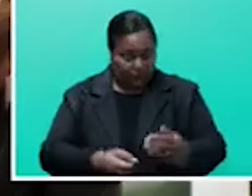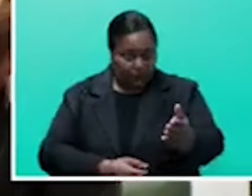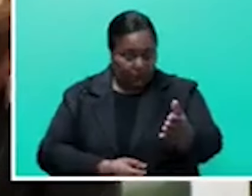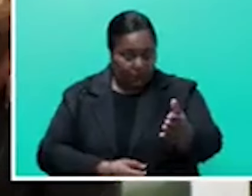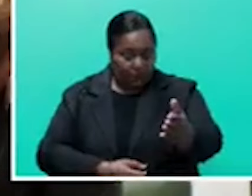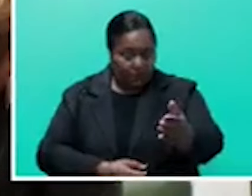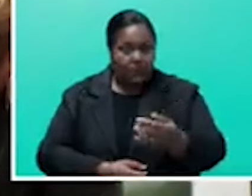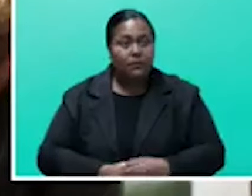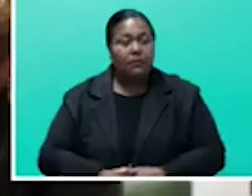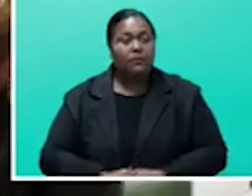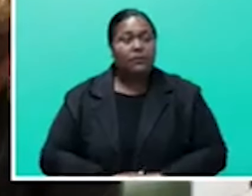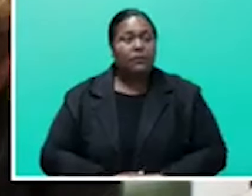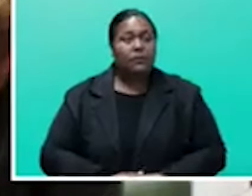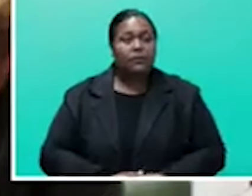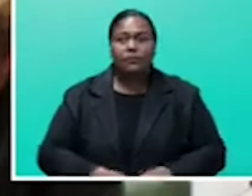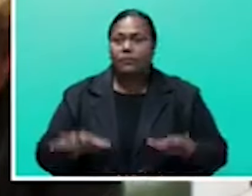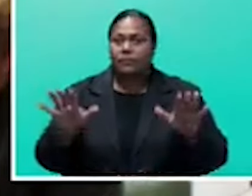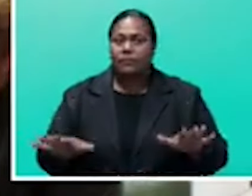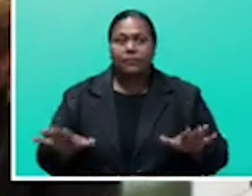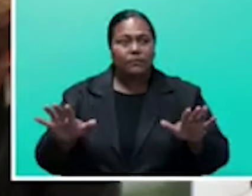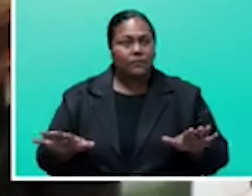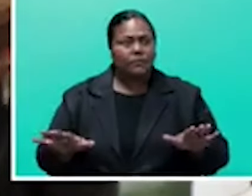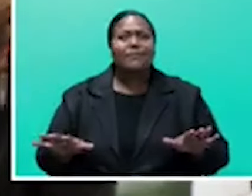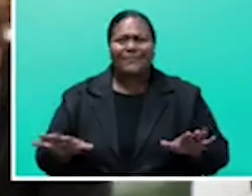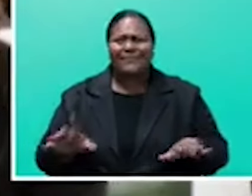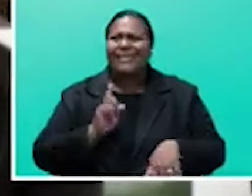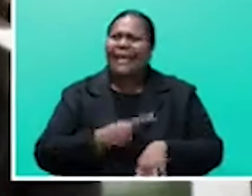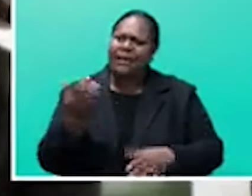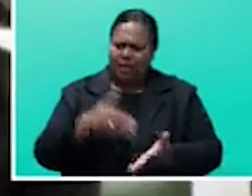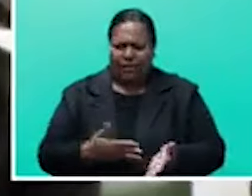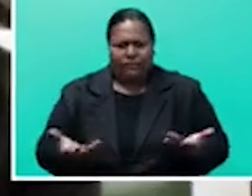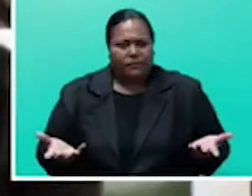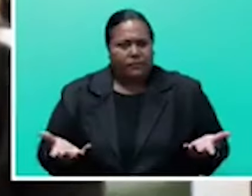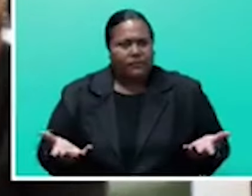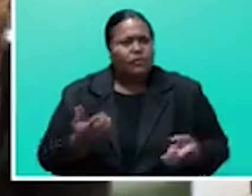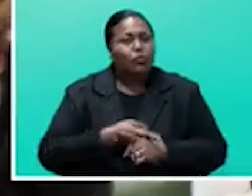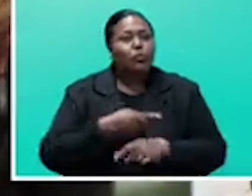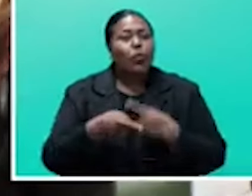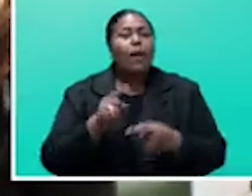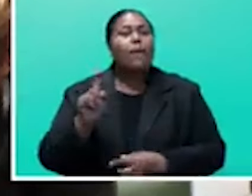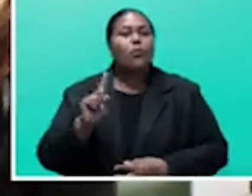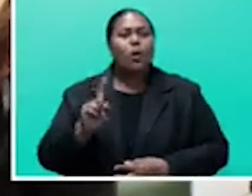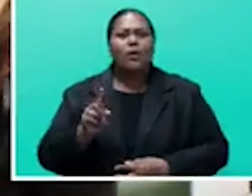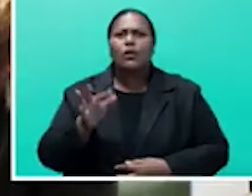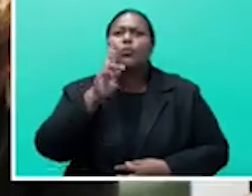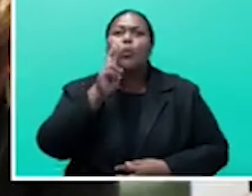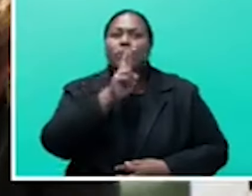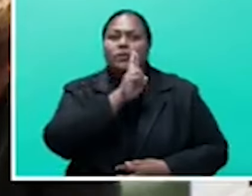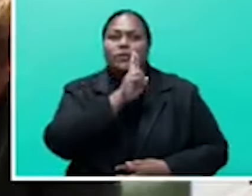Honorable Hemchand, again, Johnny come lately, I would say. He talked about bougainvillea in